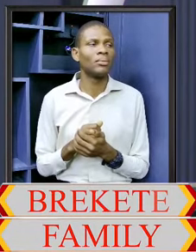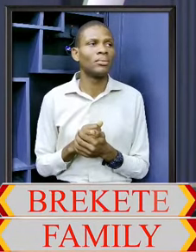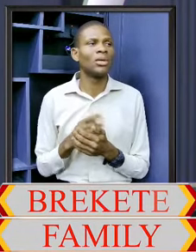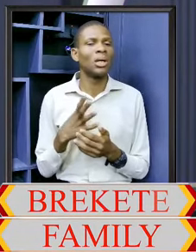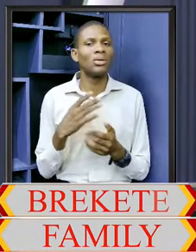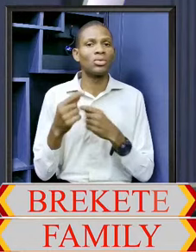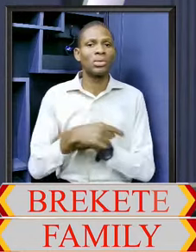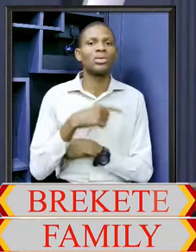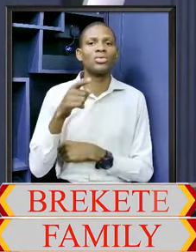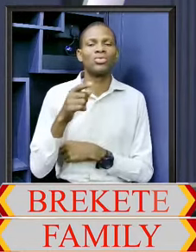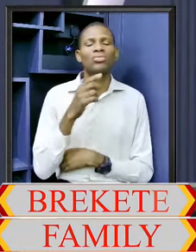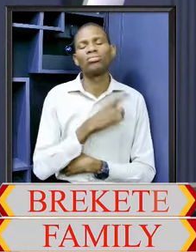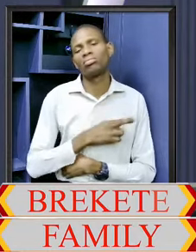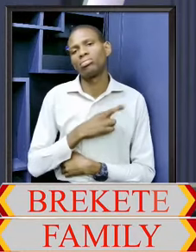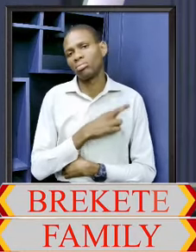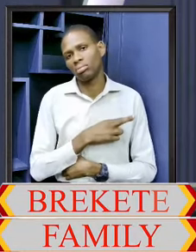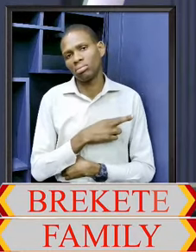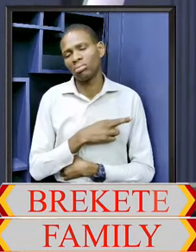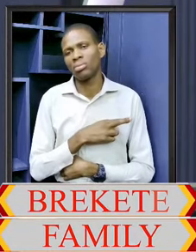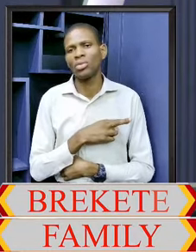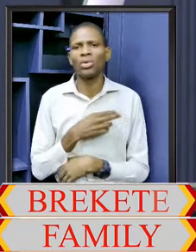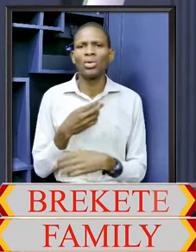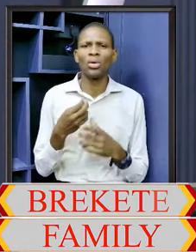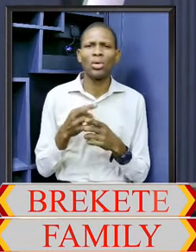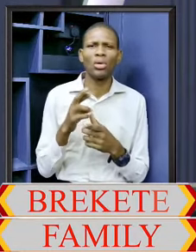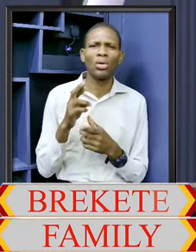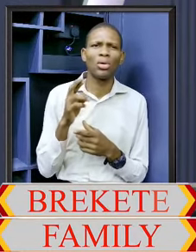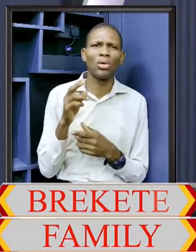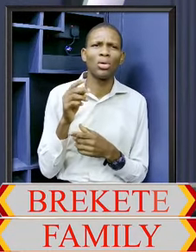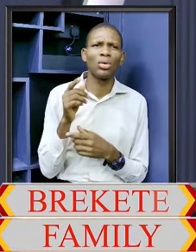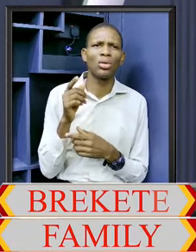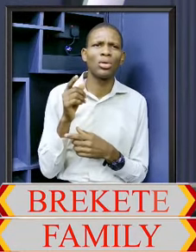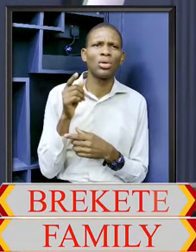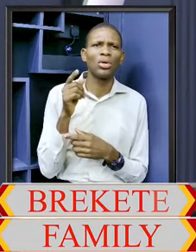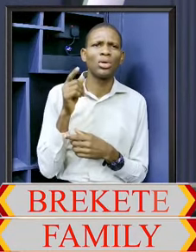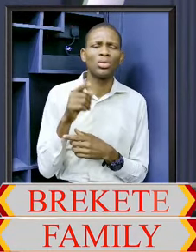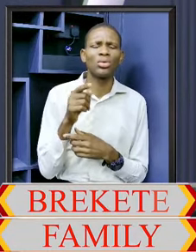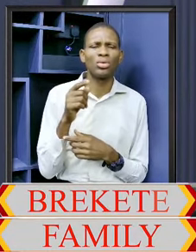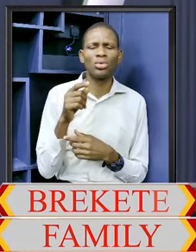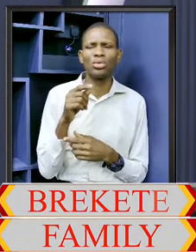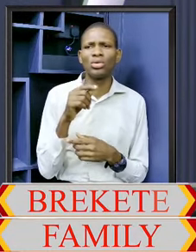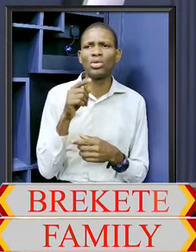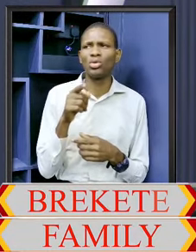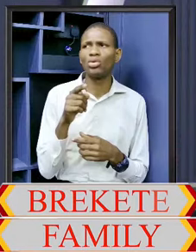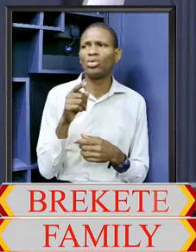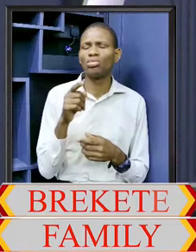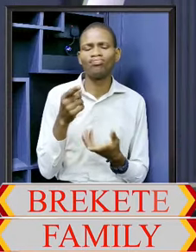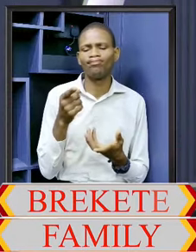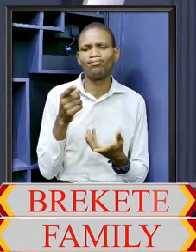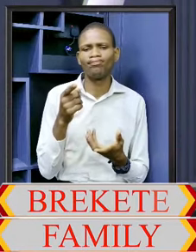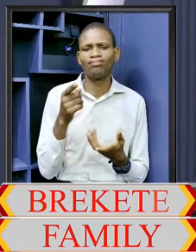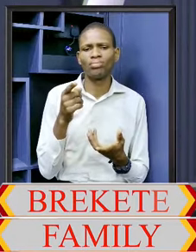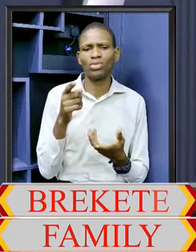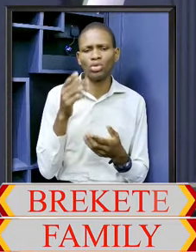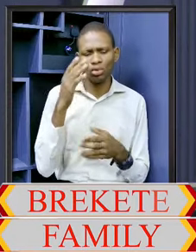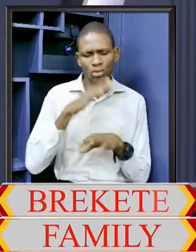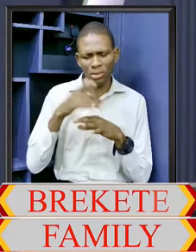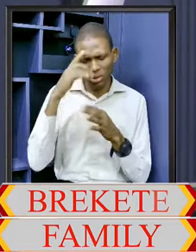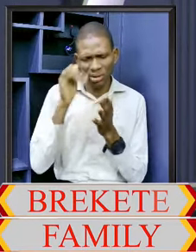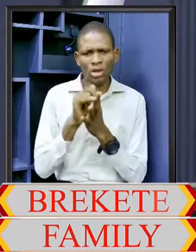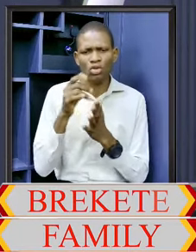And today you they regret them, or you know things say you get some things you will you for don't do differently, assuming that today you they do that